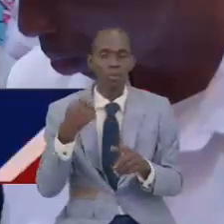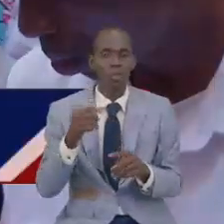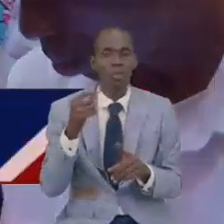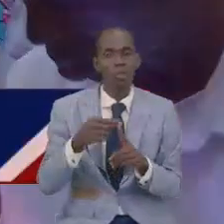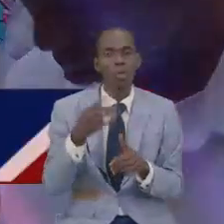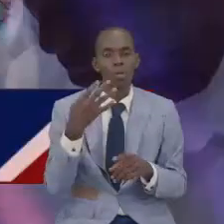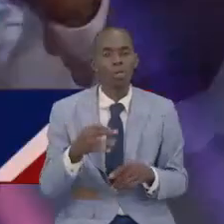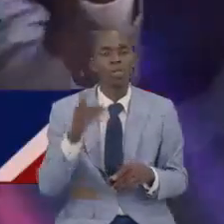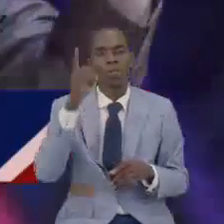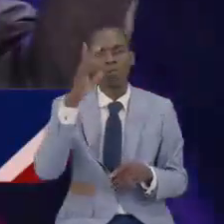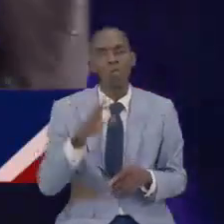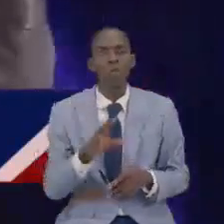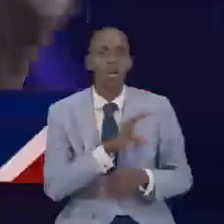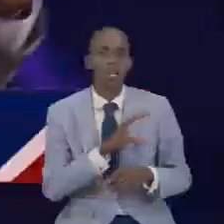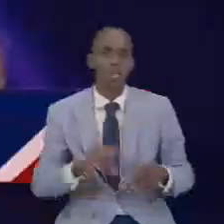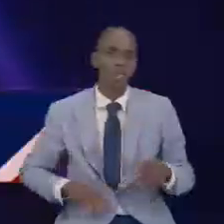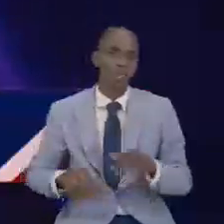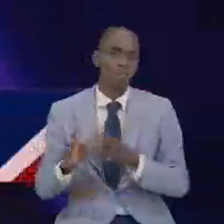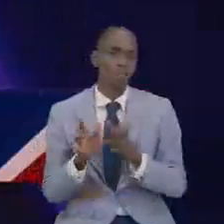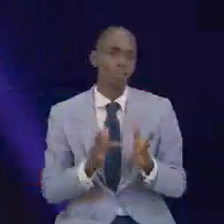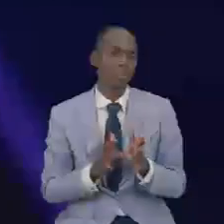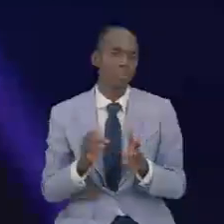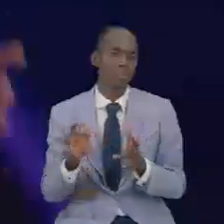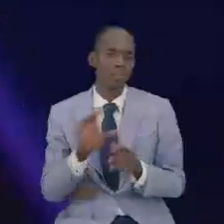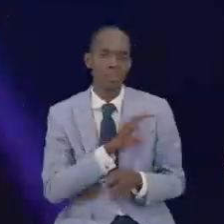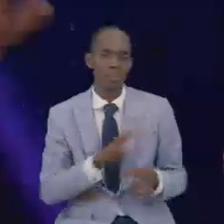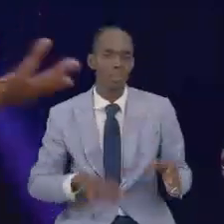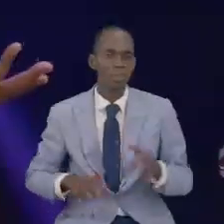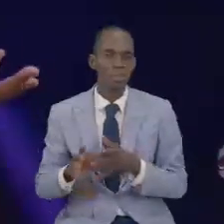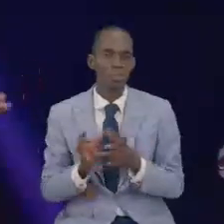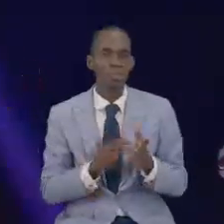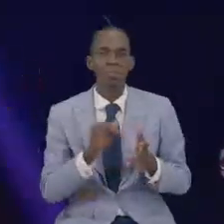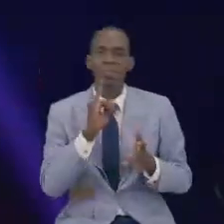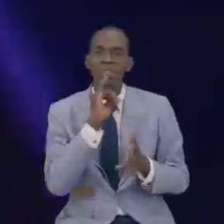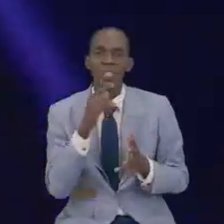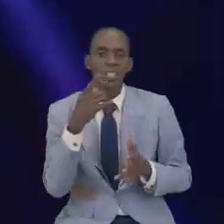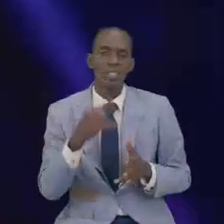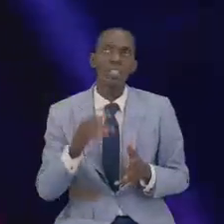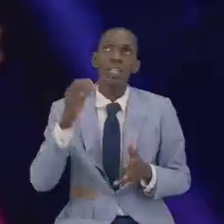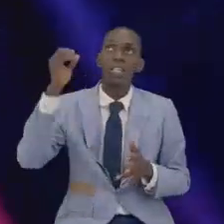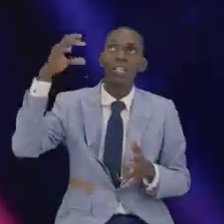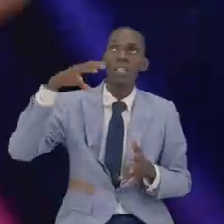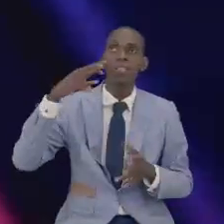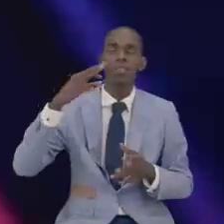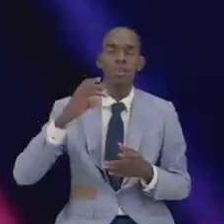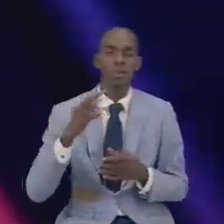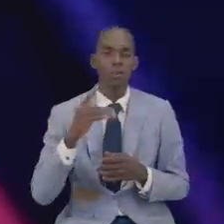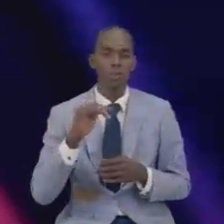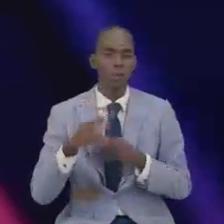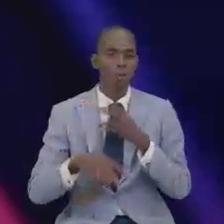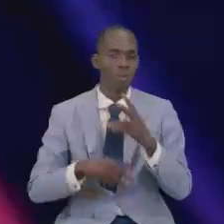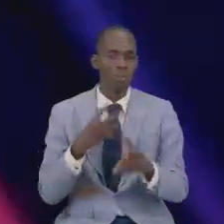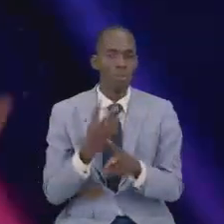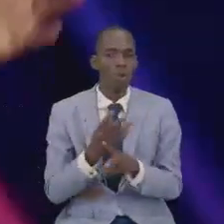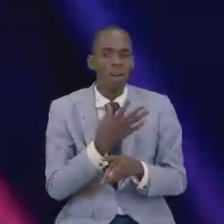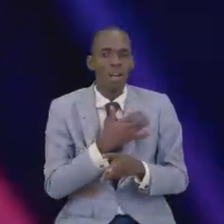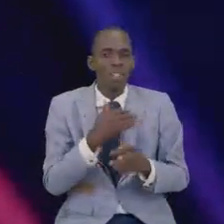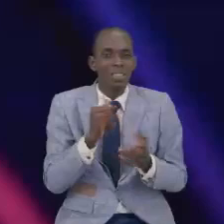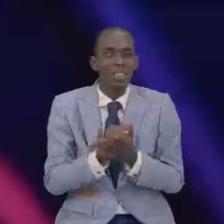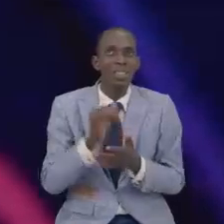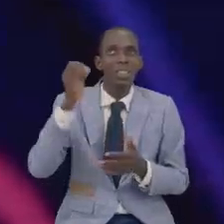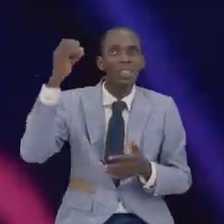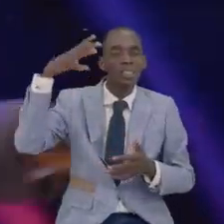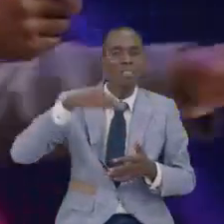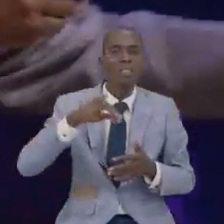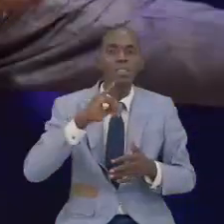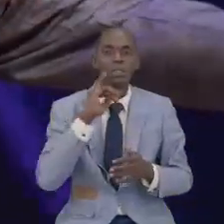of Christ. Jesus is the light of the world, and that light is higher and greater and brighter than all the lights you get